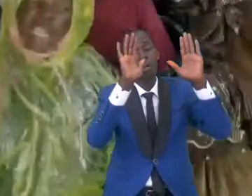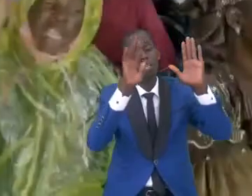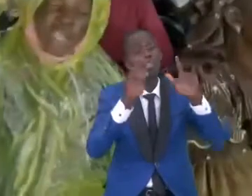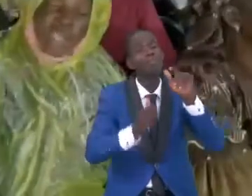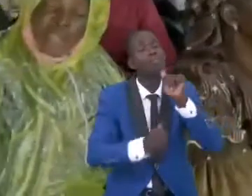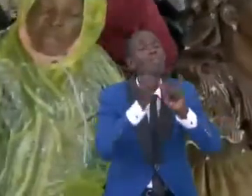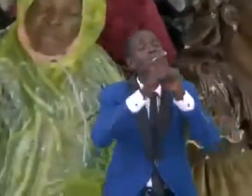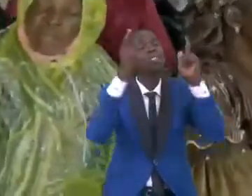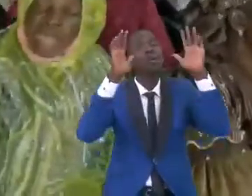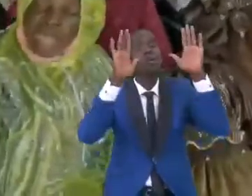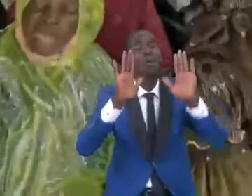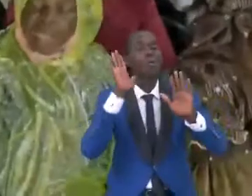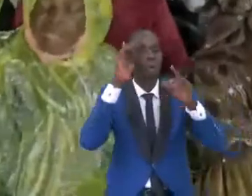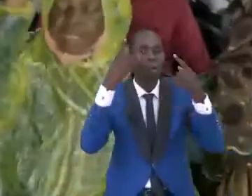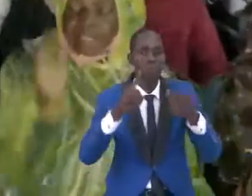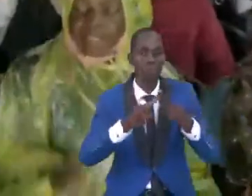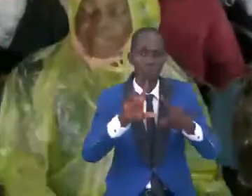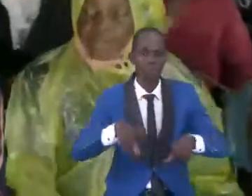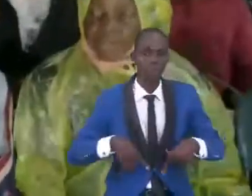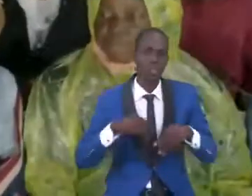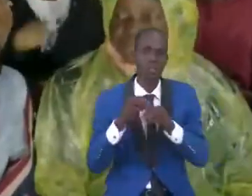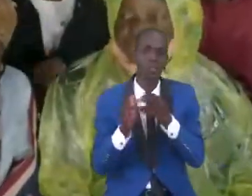in your life.